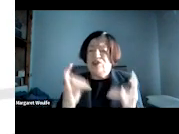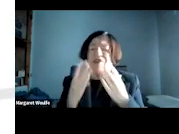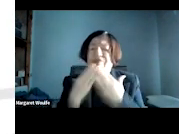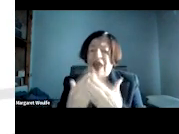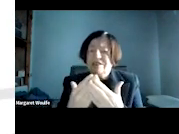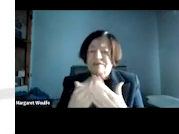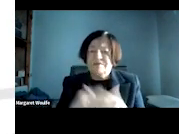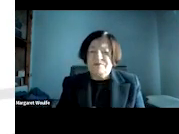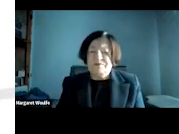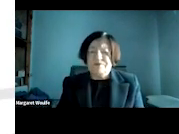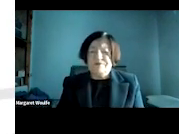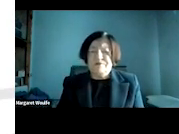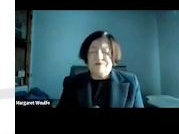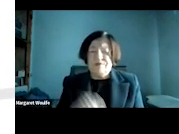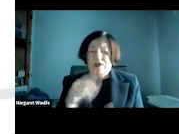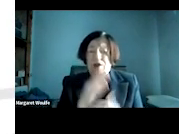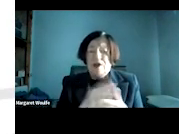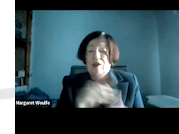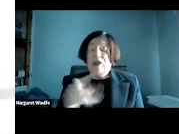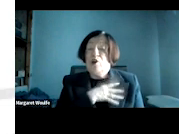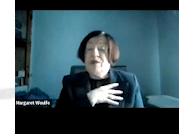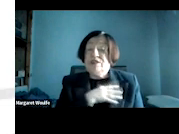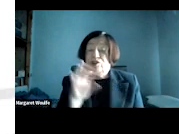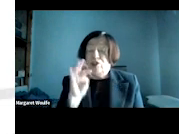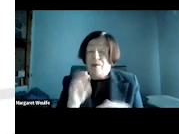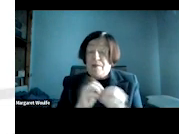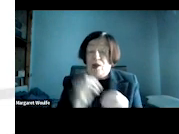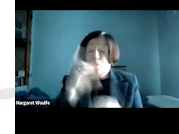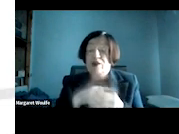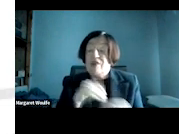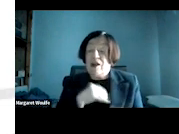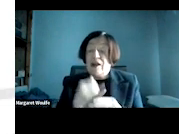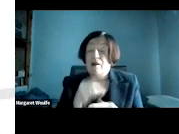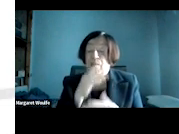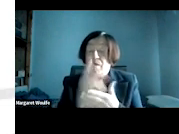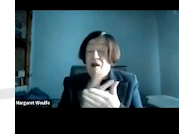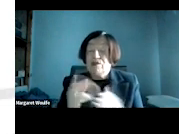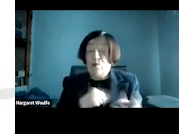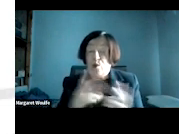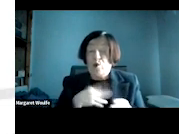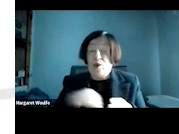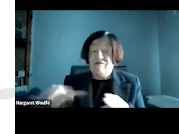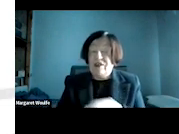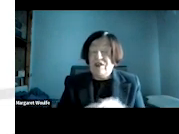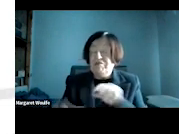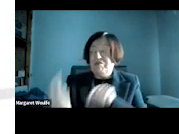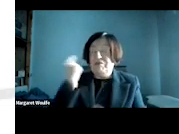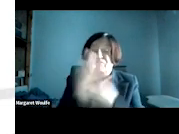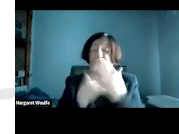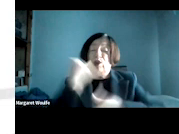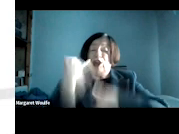so some of the committees Chair mentioned there a minute ago, one of our key pieces of work that we've been involved with for the last couple of